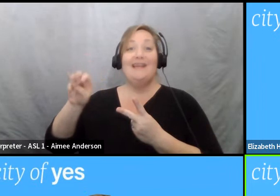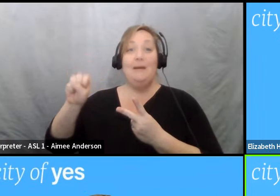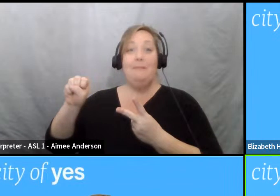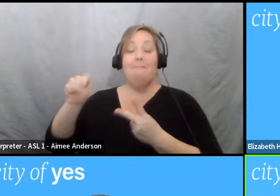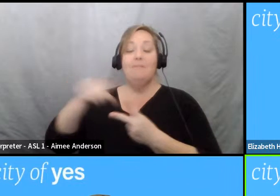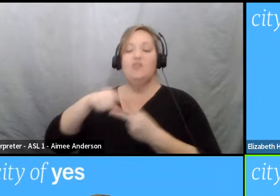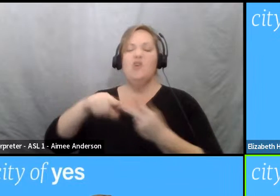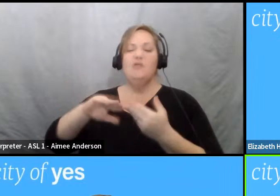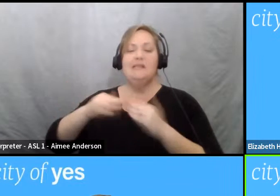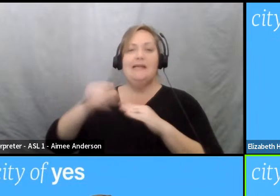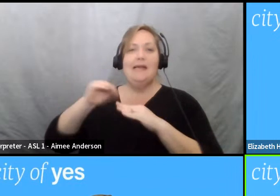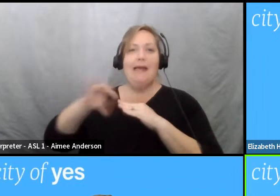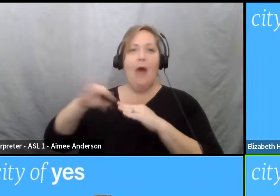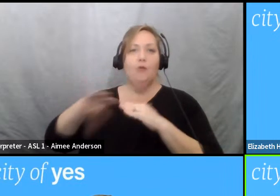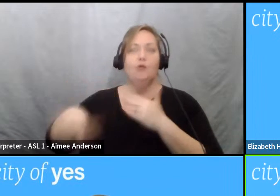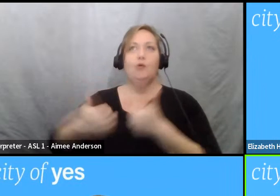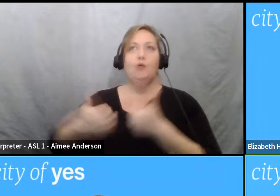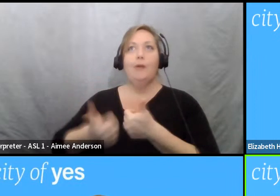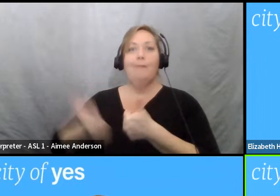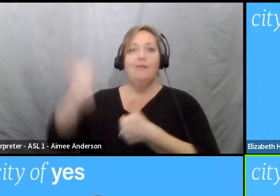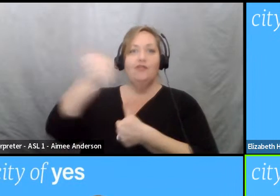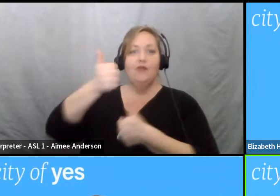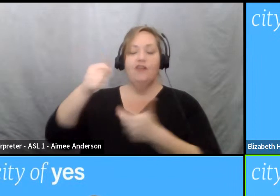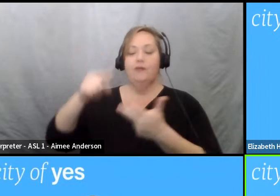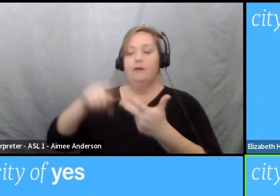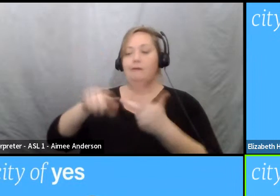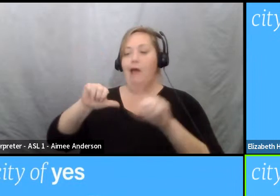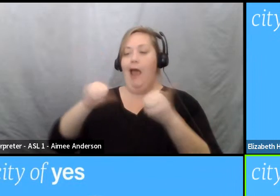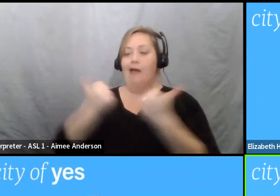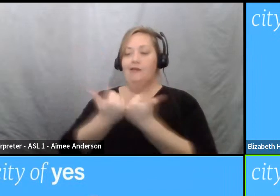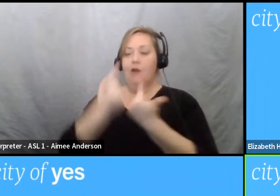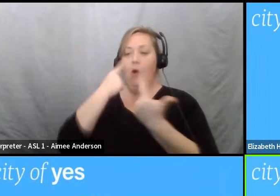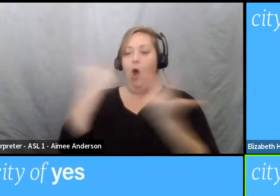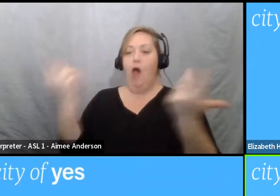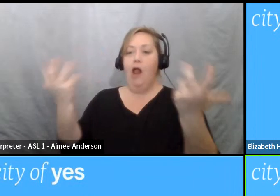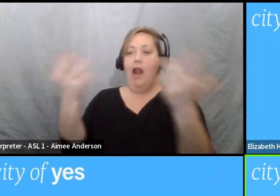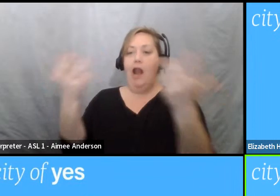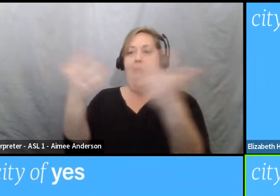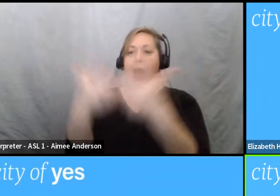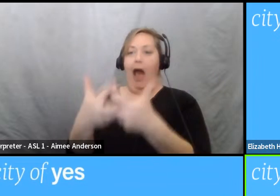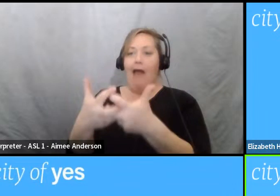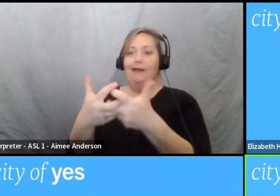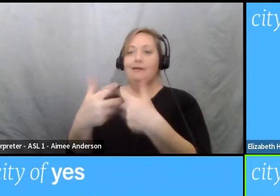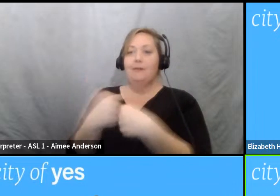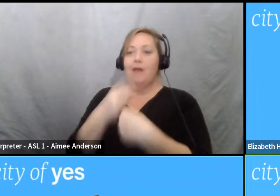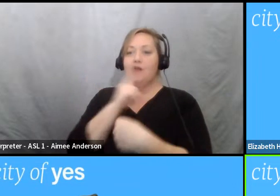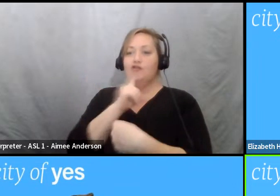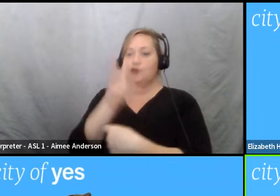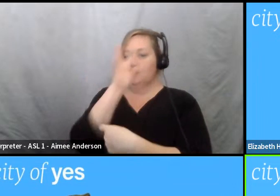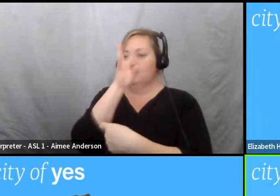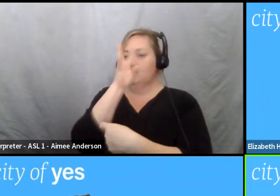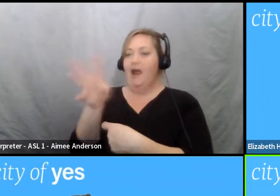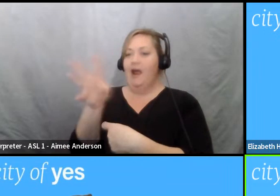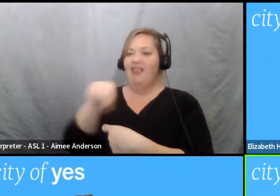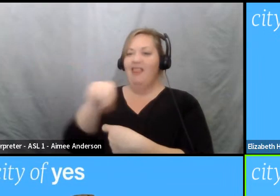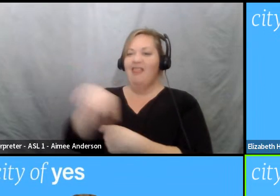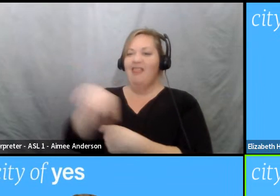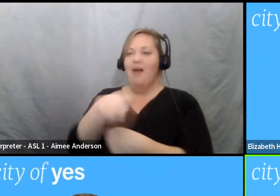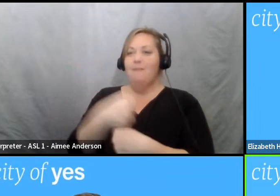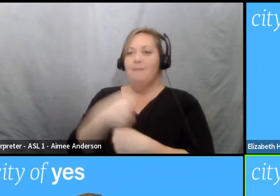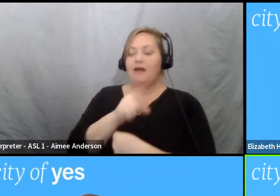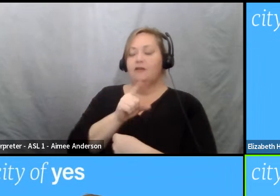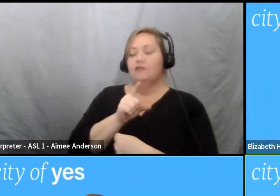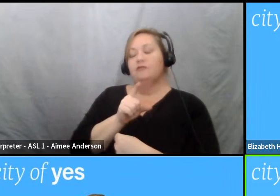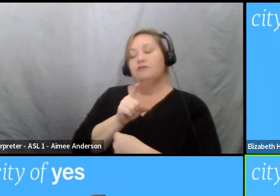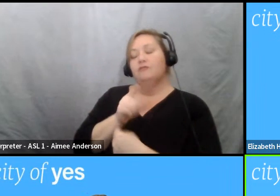council, the administration, the agencies are all aligned to create what I think is going to be a